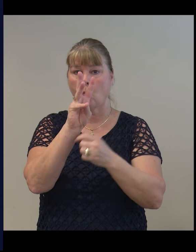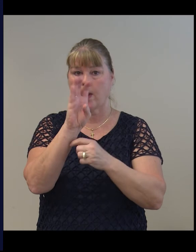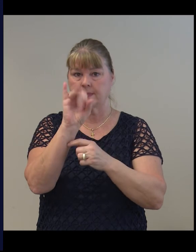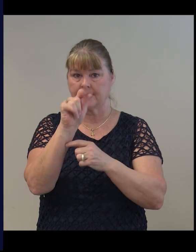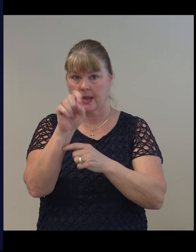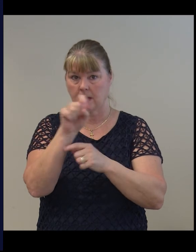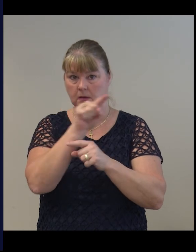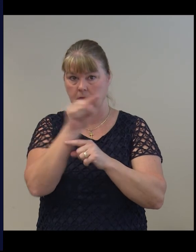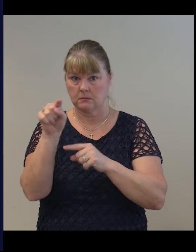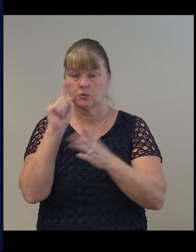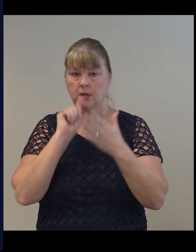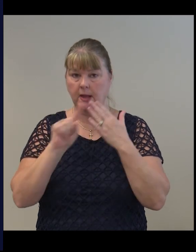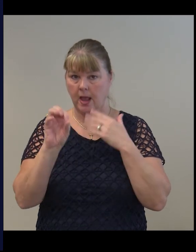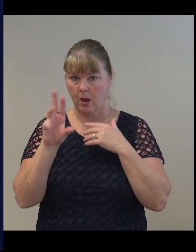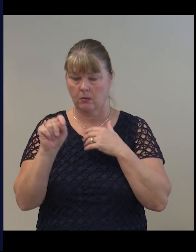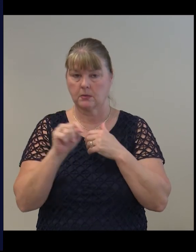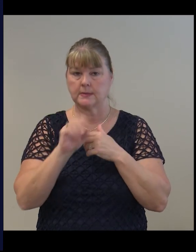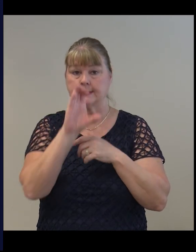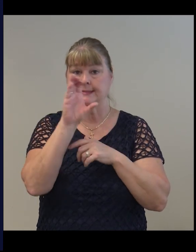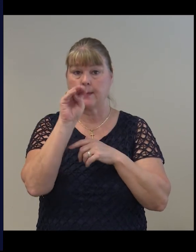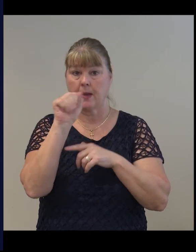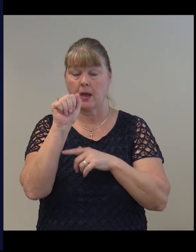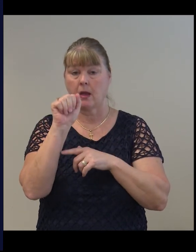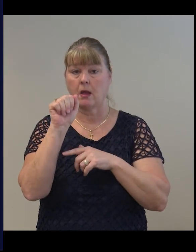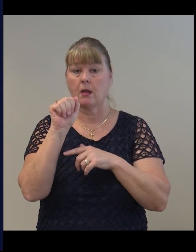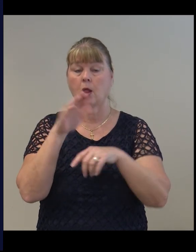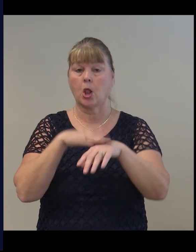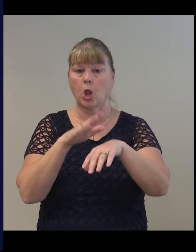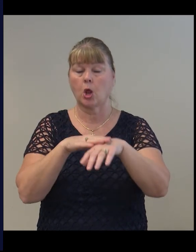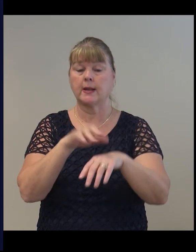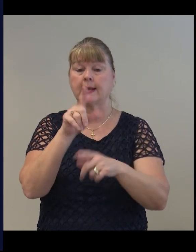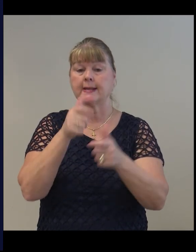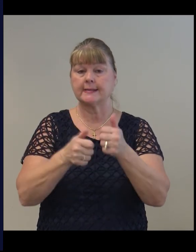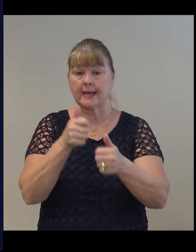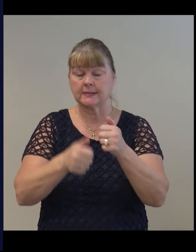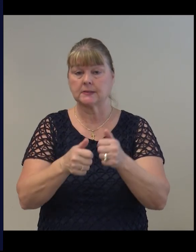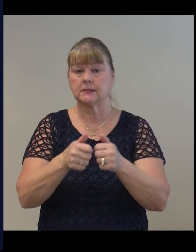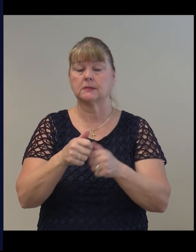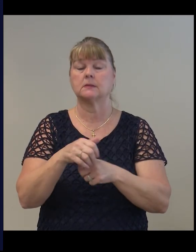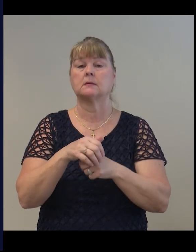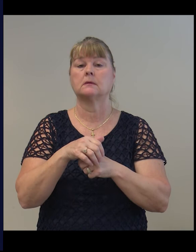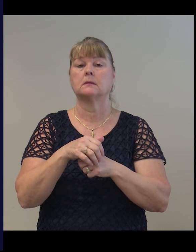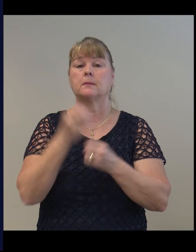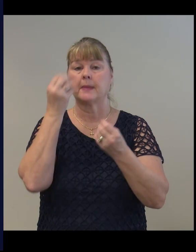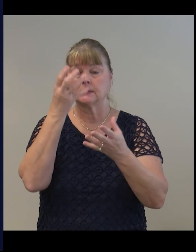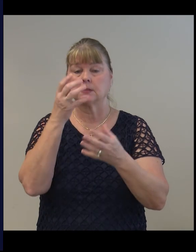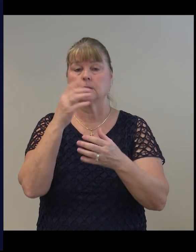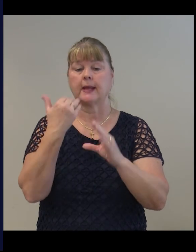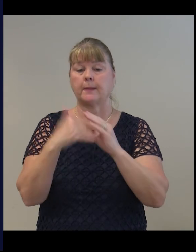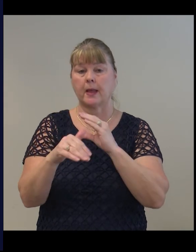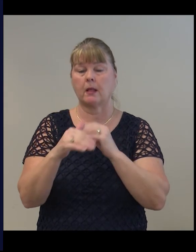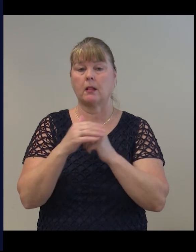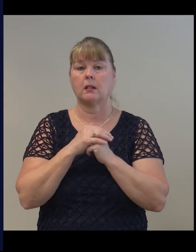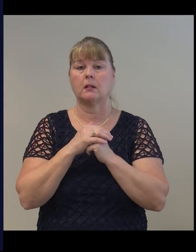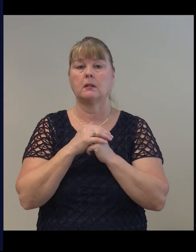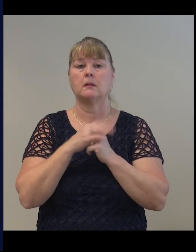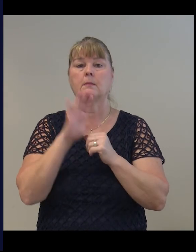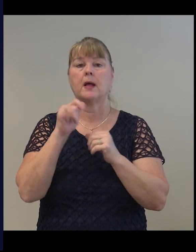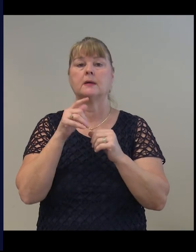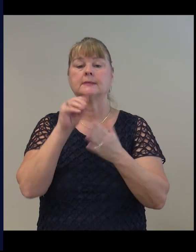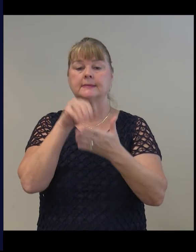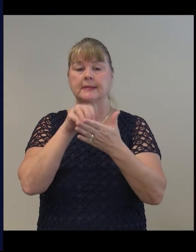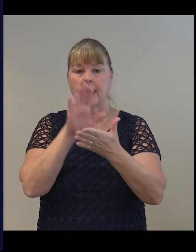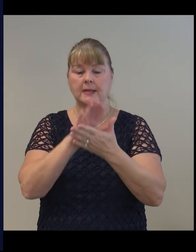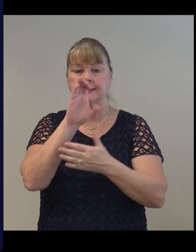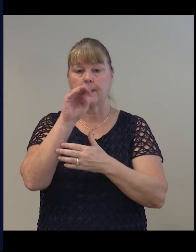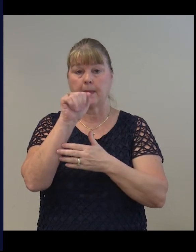disaster website. So check it out. SEMA alerts. You can get both text messages and emails